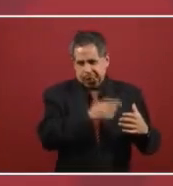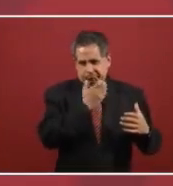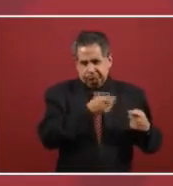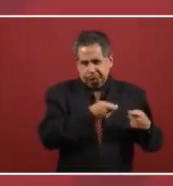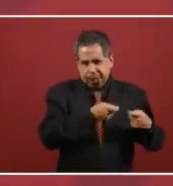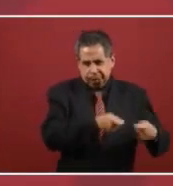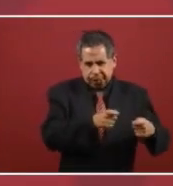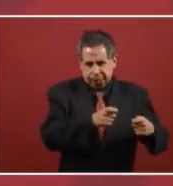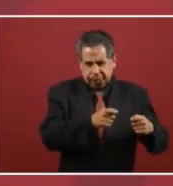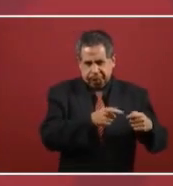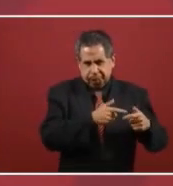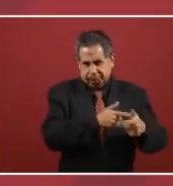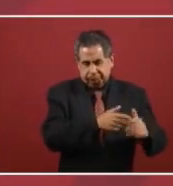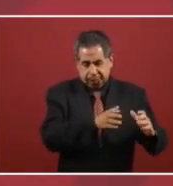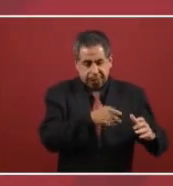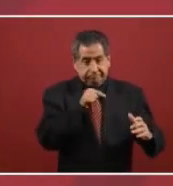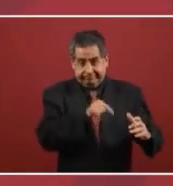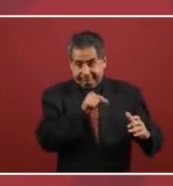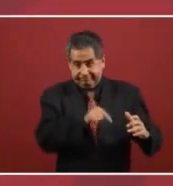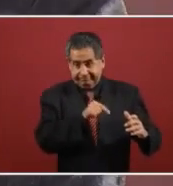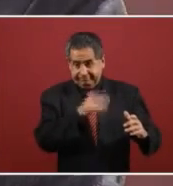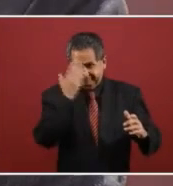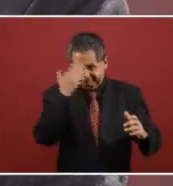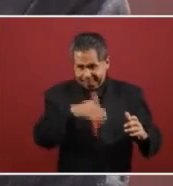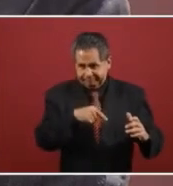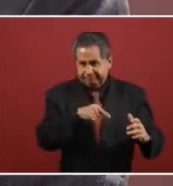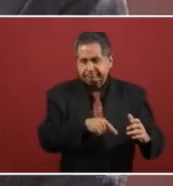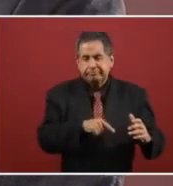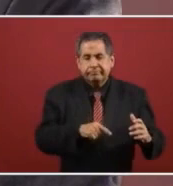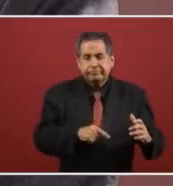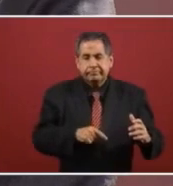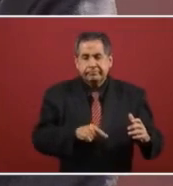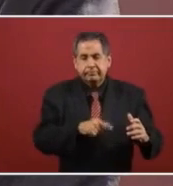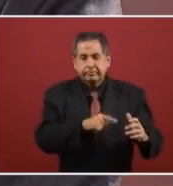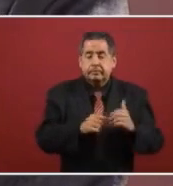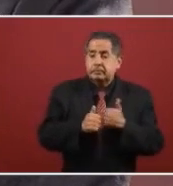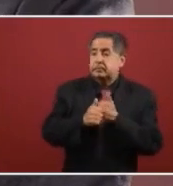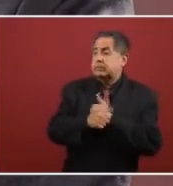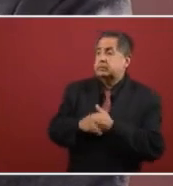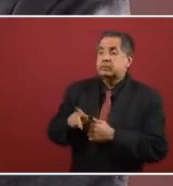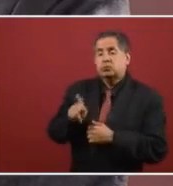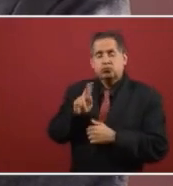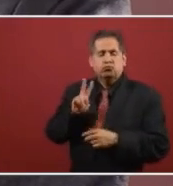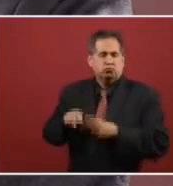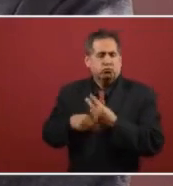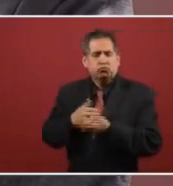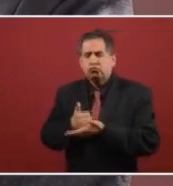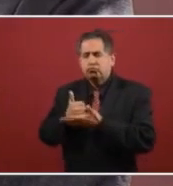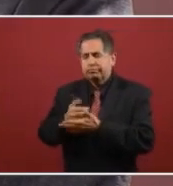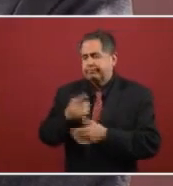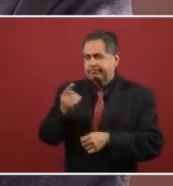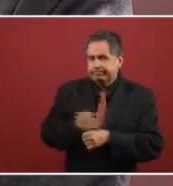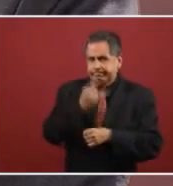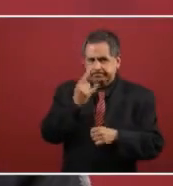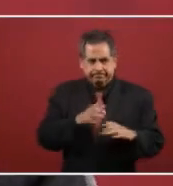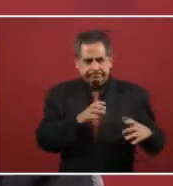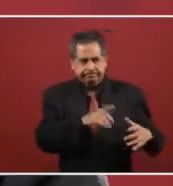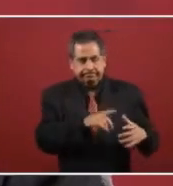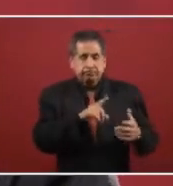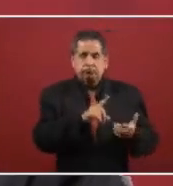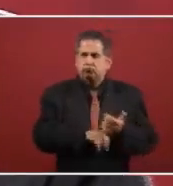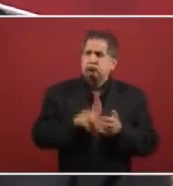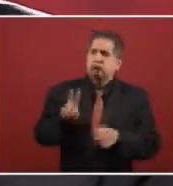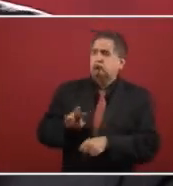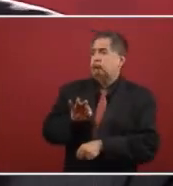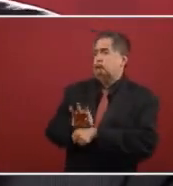the conservatives, aunque a veces se disfrazan de radicales, even though sometimes they clothe, defensores